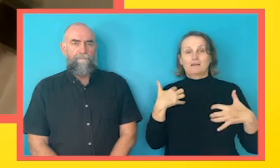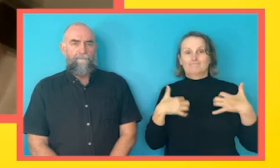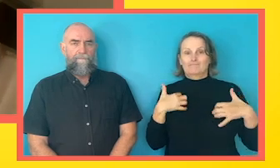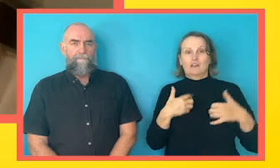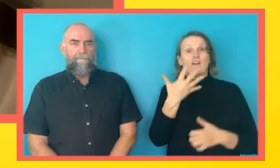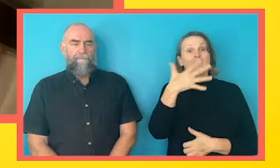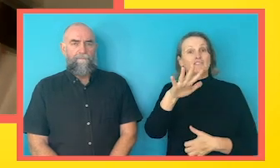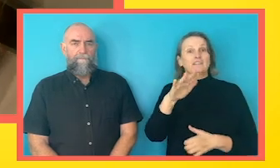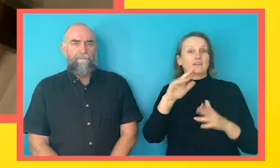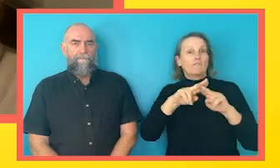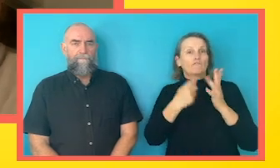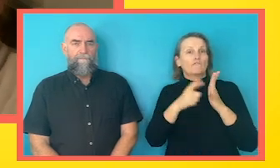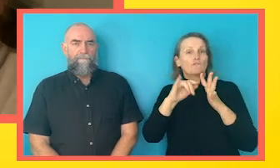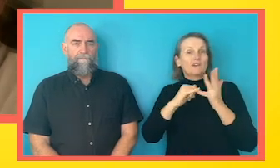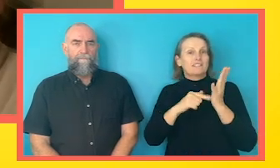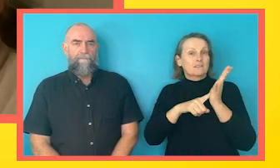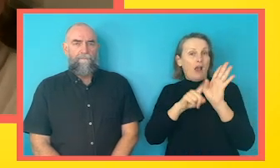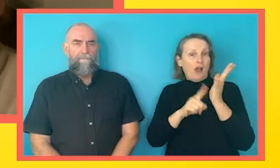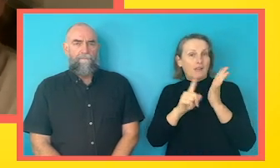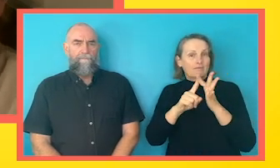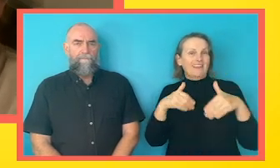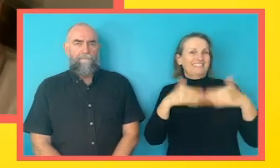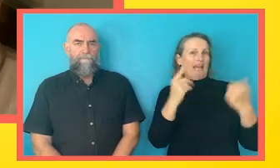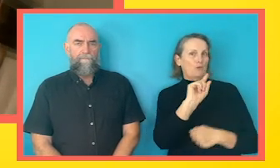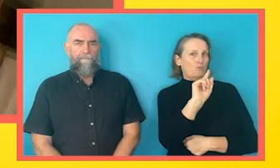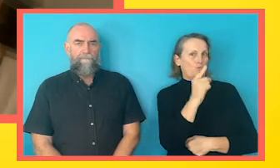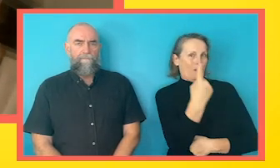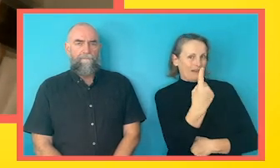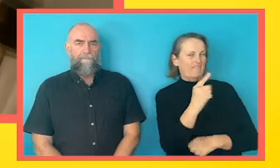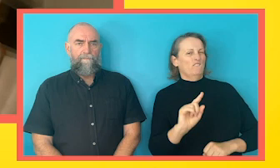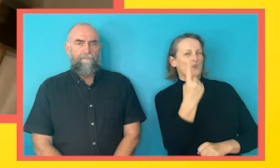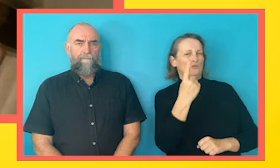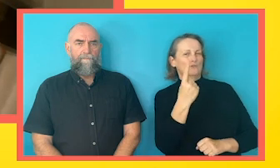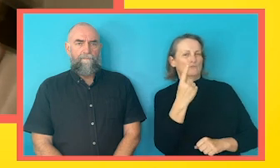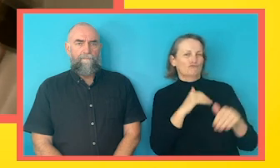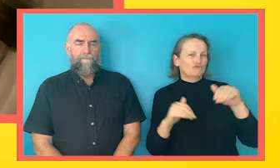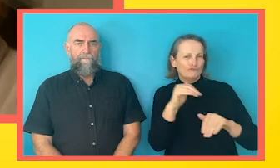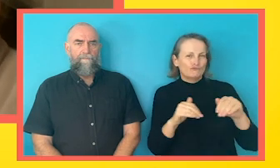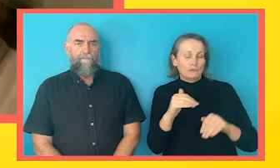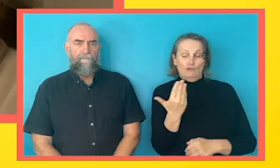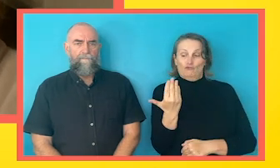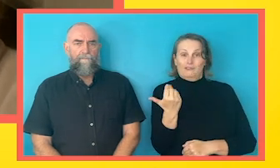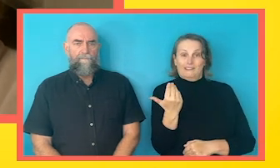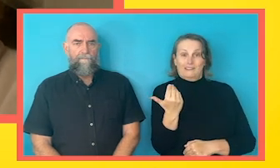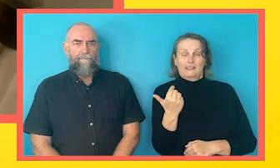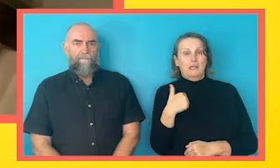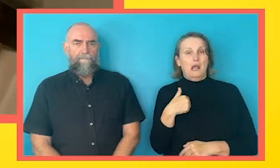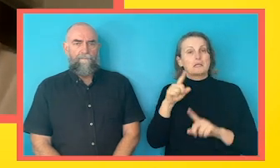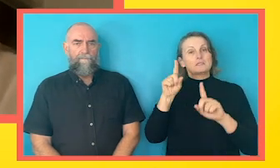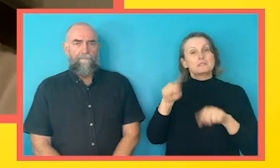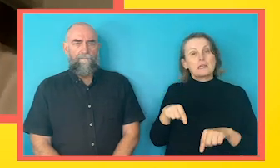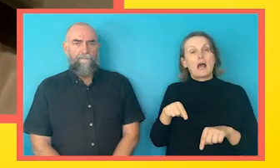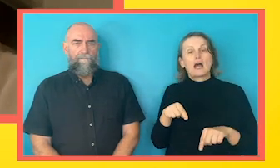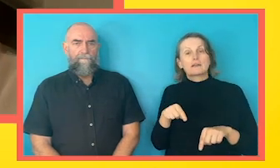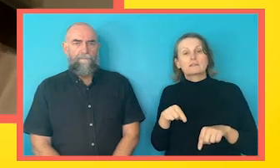50 freestyle S10, which is on day 1. That's my first race. And I've only just recently sort of kicked up a few